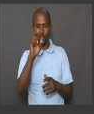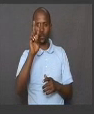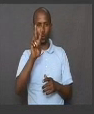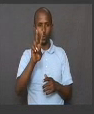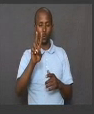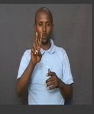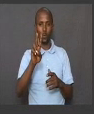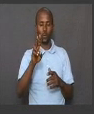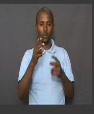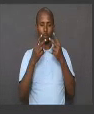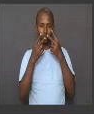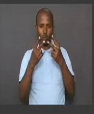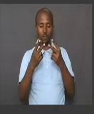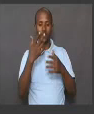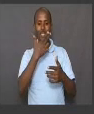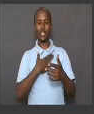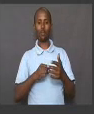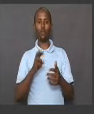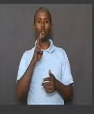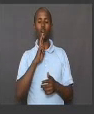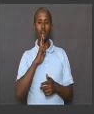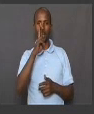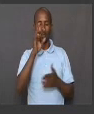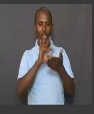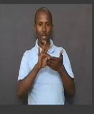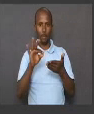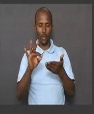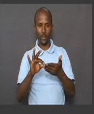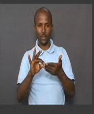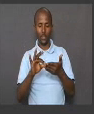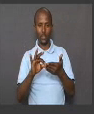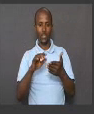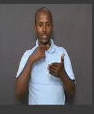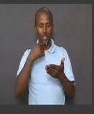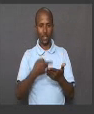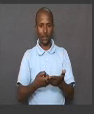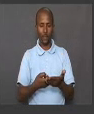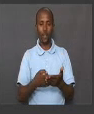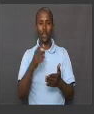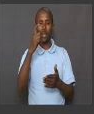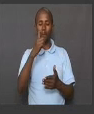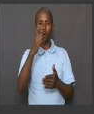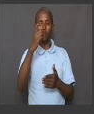x2 be of the set of real numbers such that f